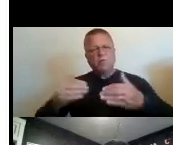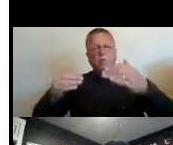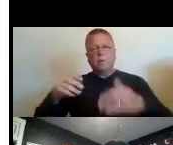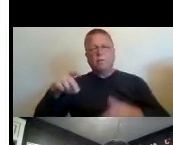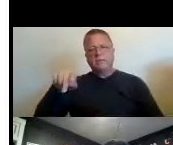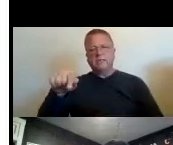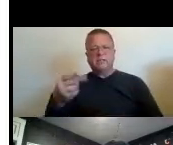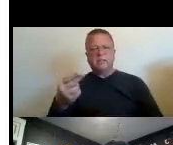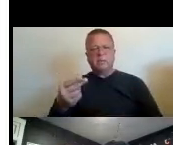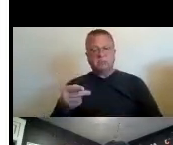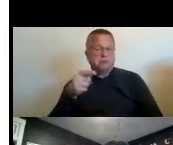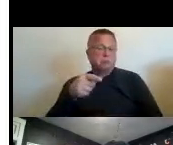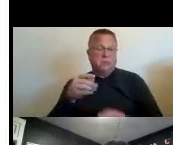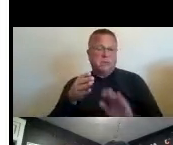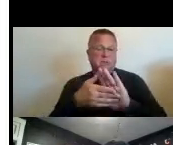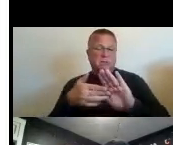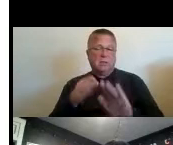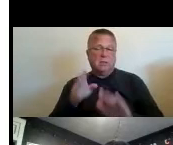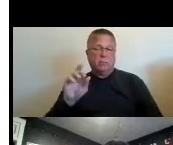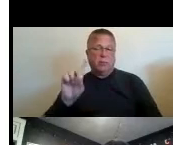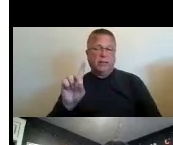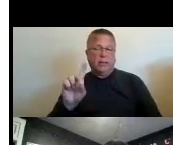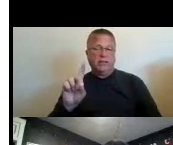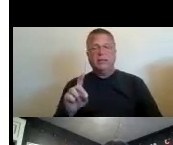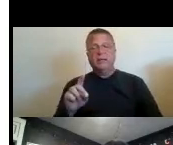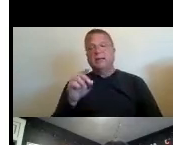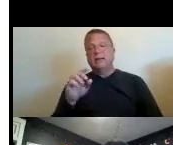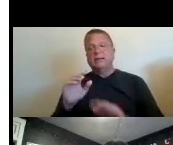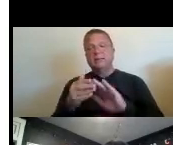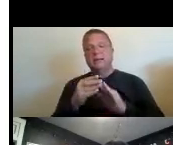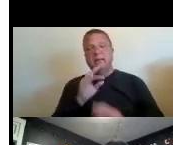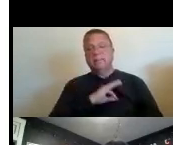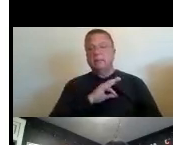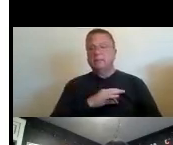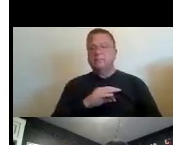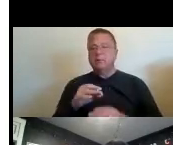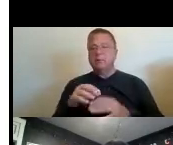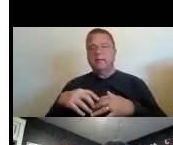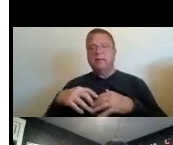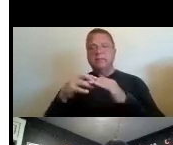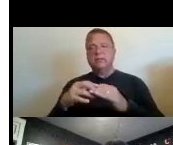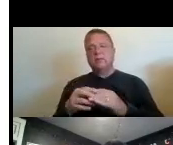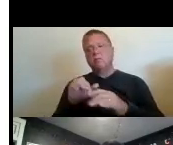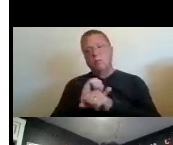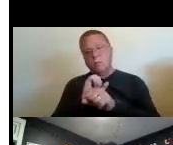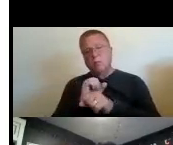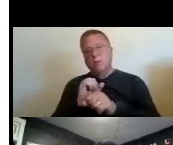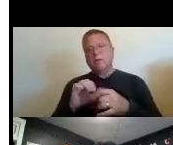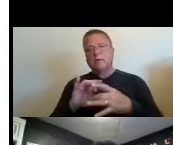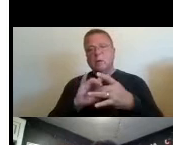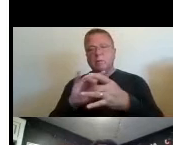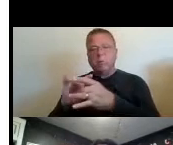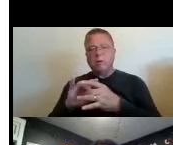it's a brand, it's a program. It is a City of Pittsburgh initiative where we are working with our partners Healthy Ride and Bike